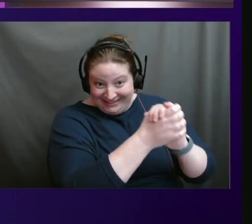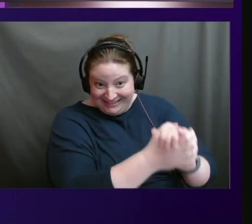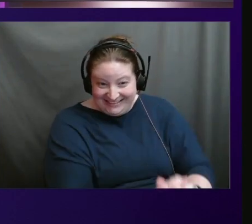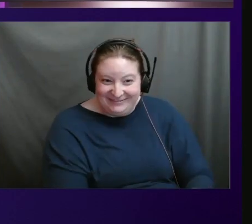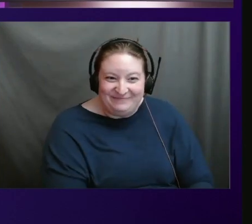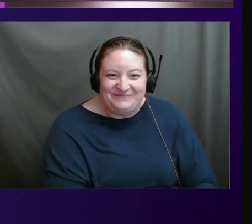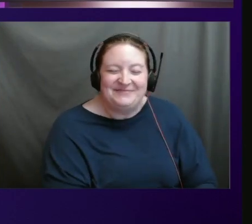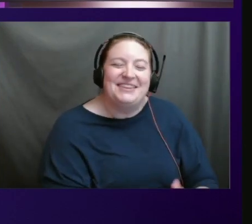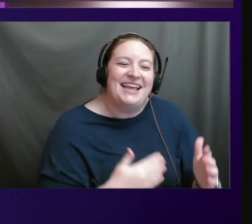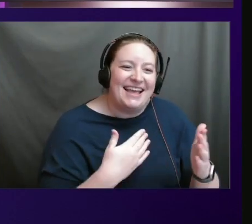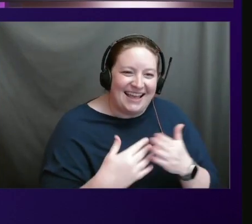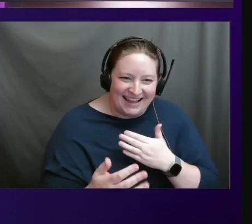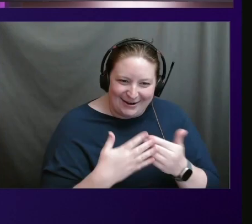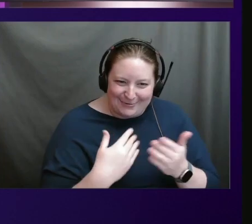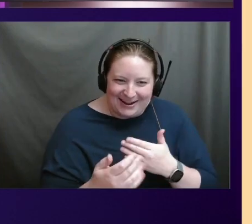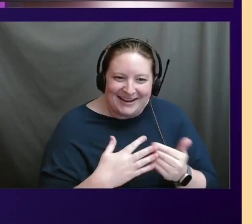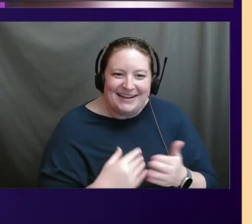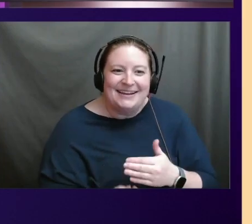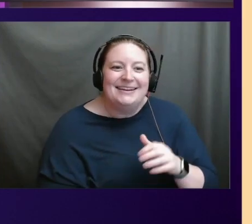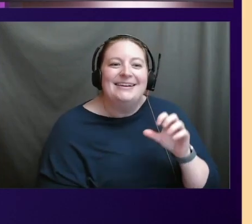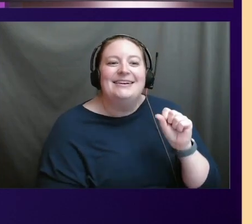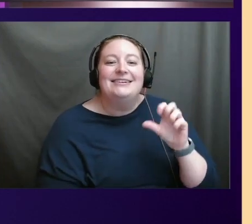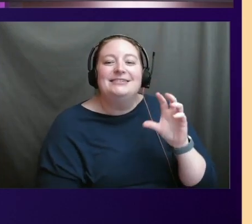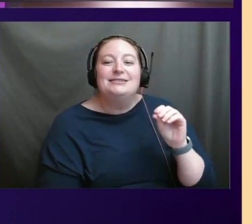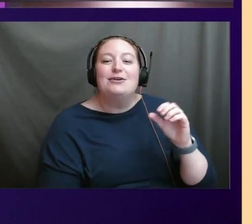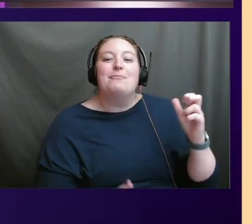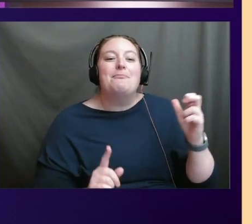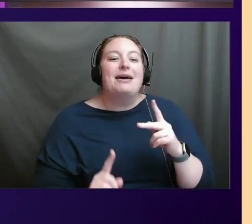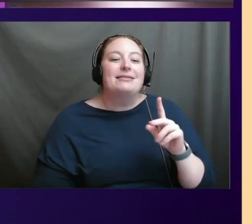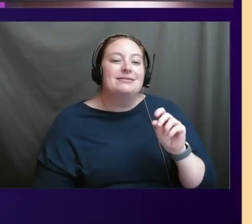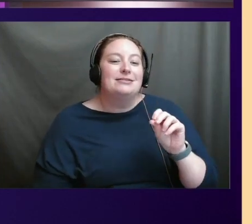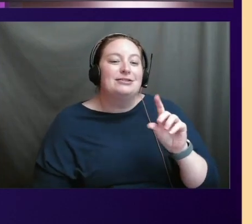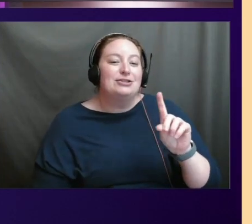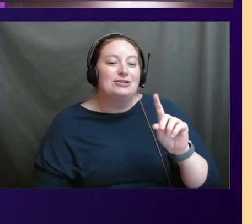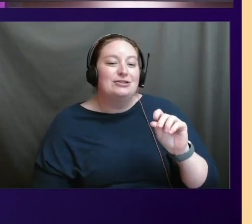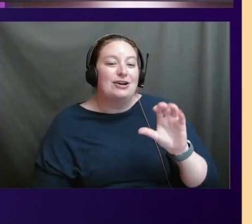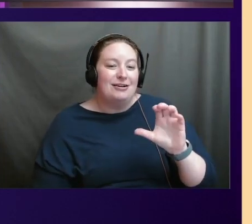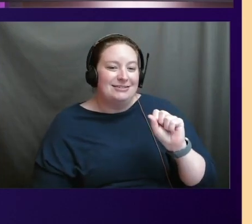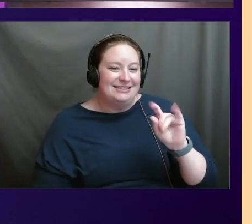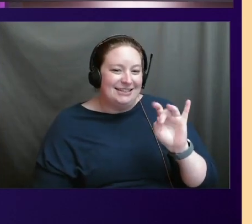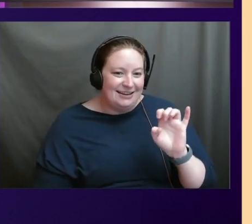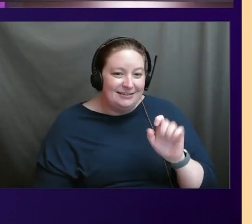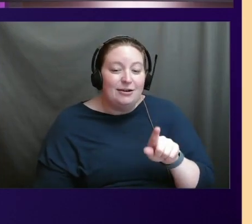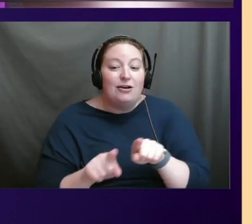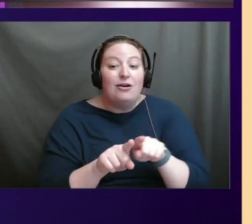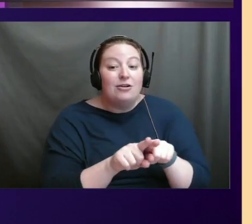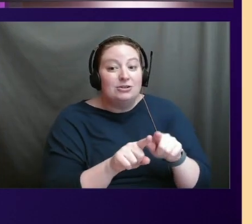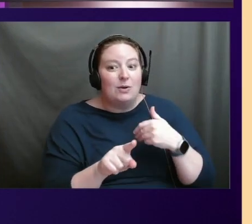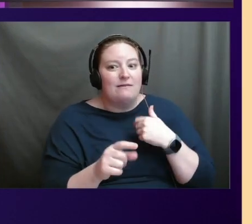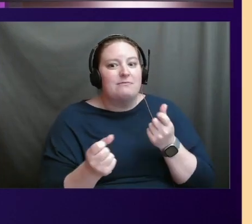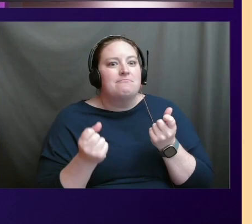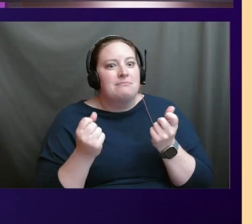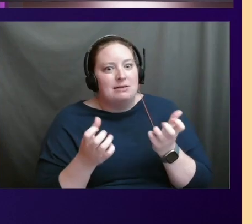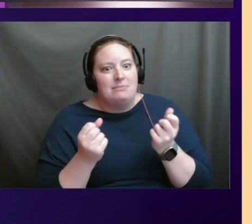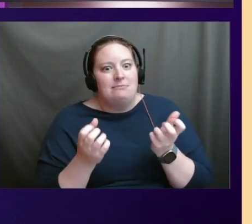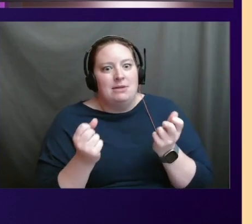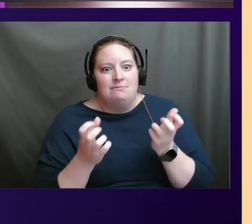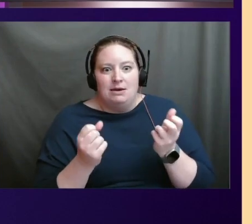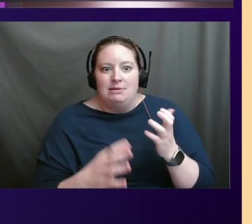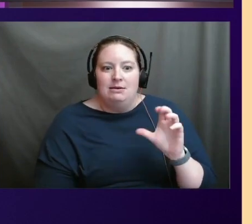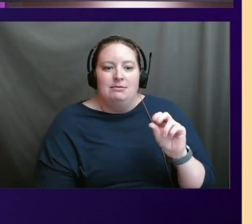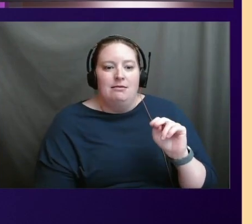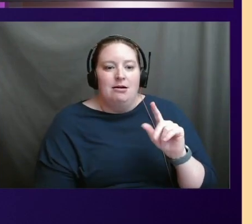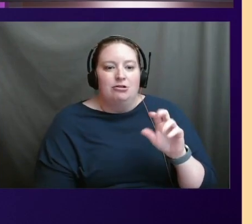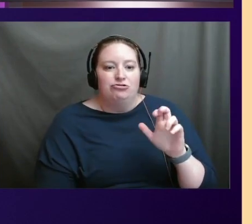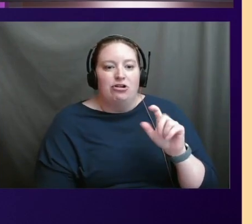Anyway, so returning to our doc site here, we also have many, many, many constructs that were built by the